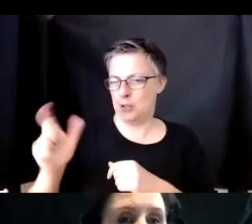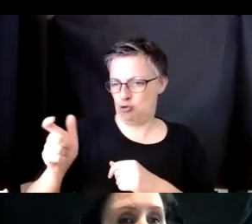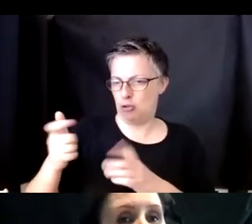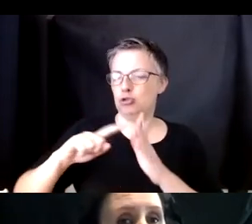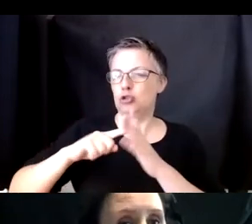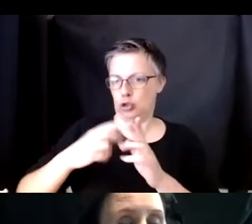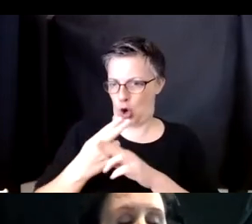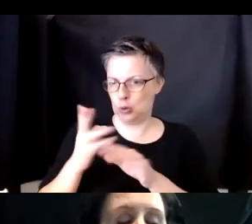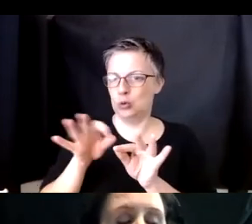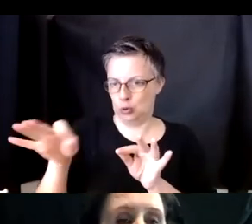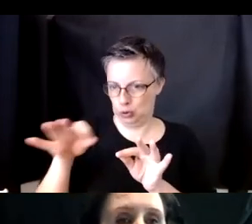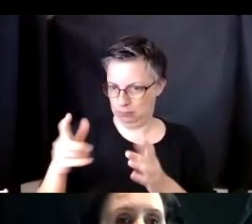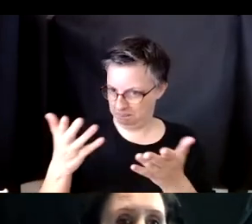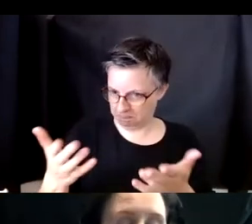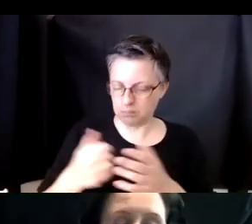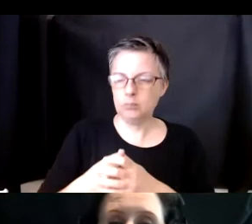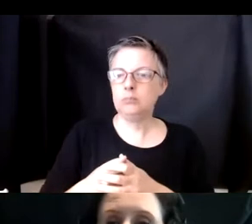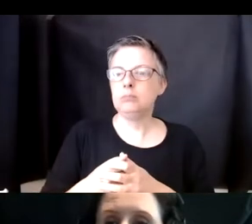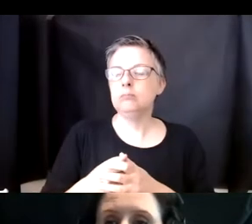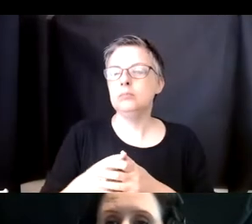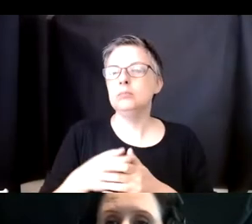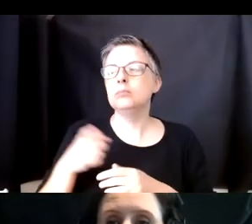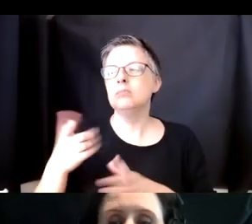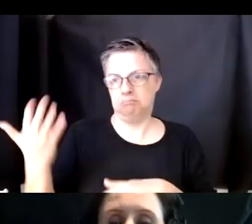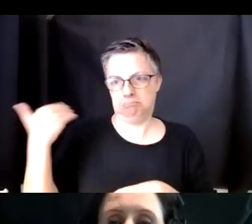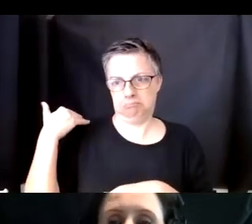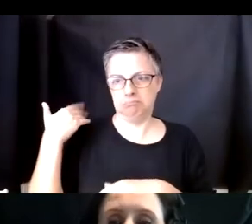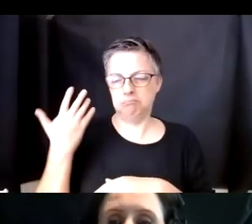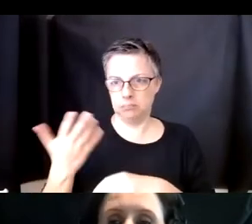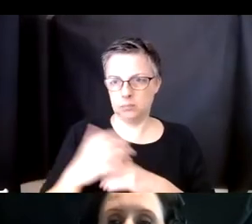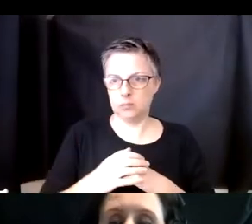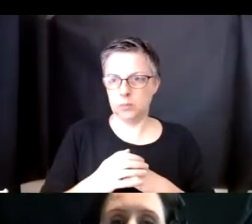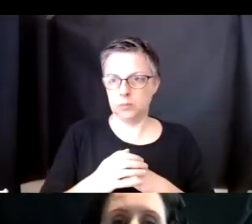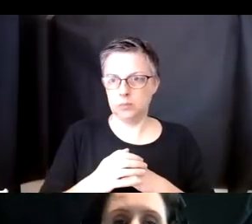using closed caption for their television shows.